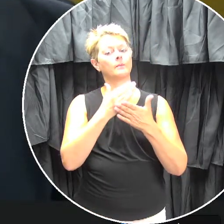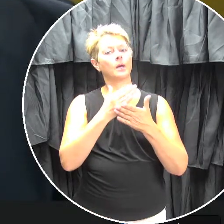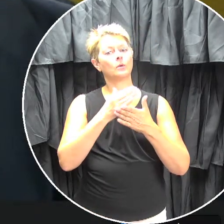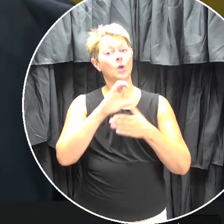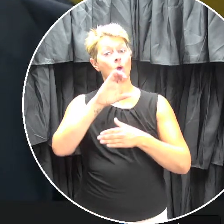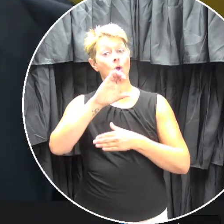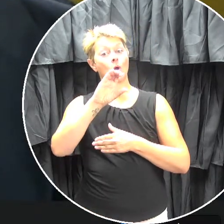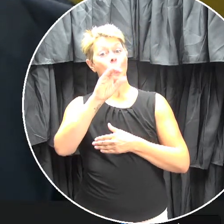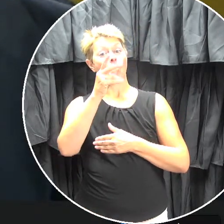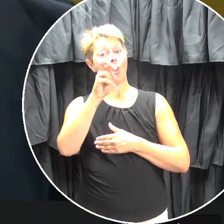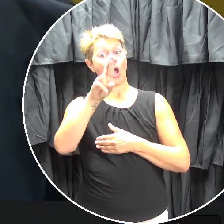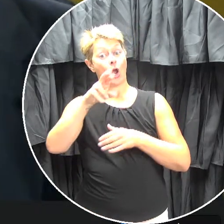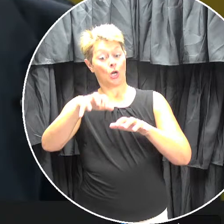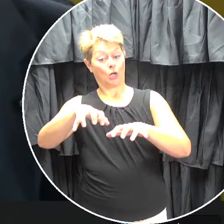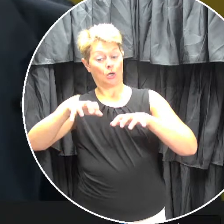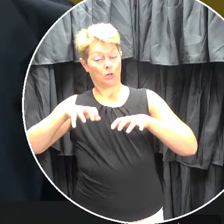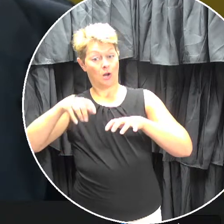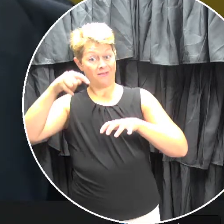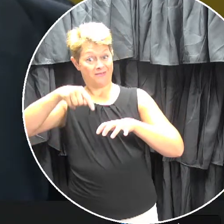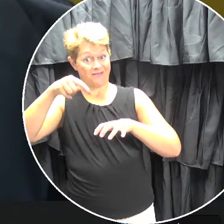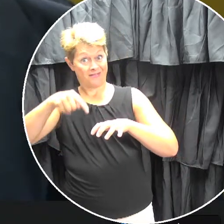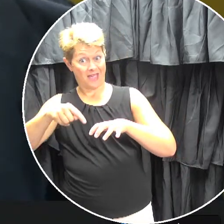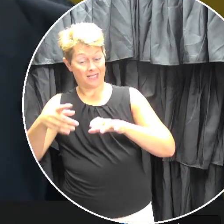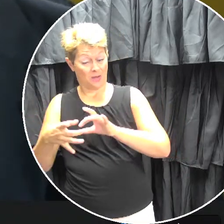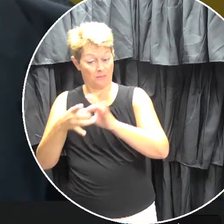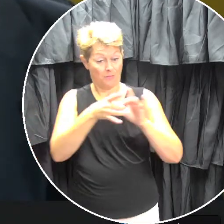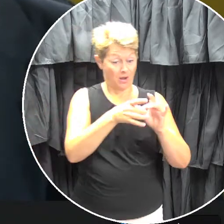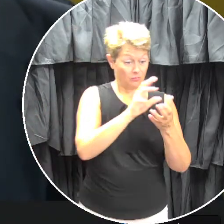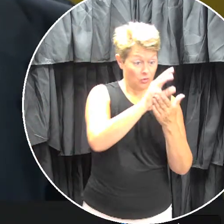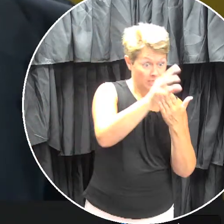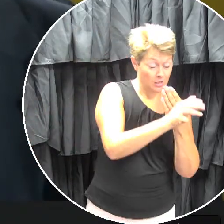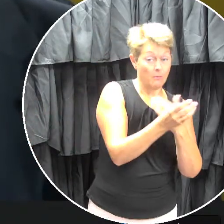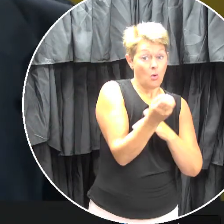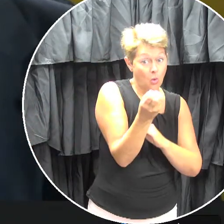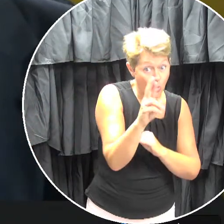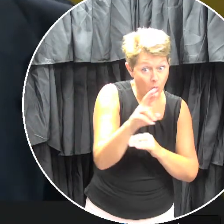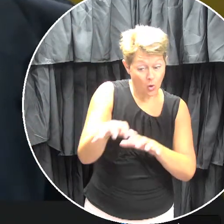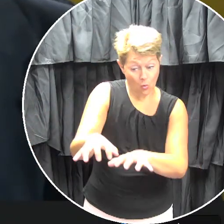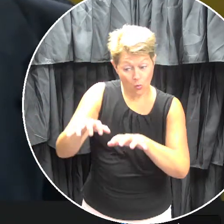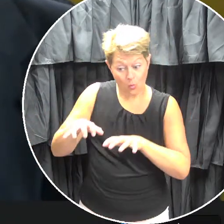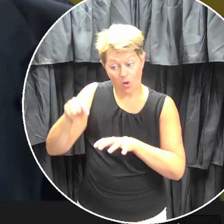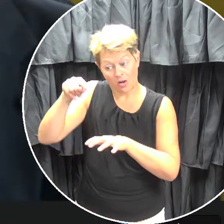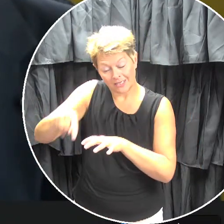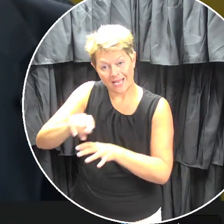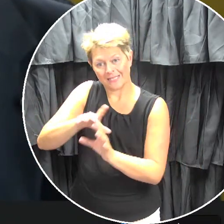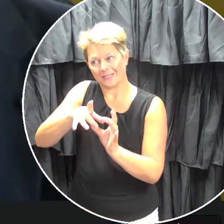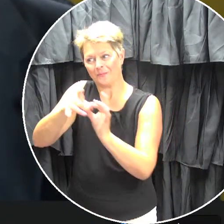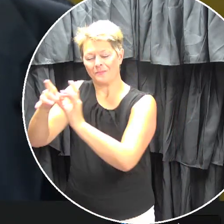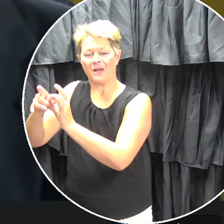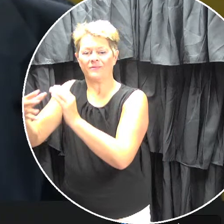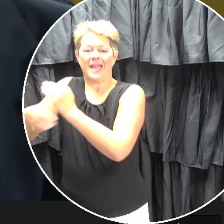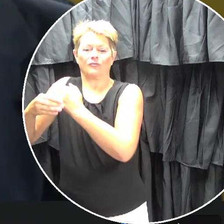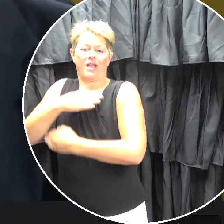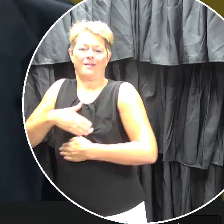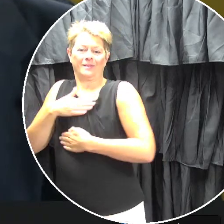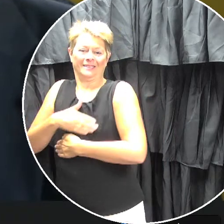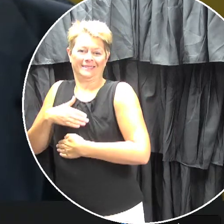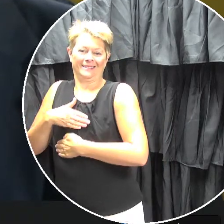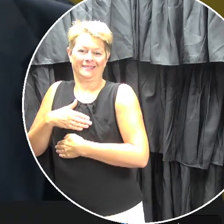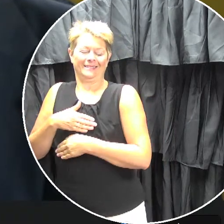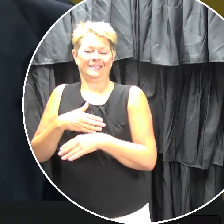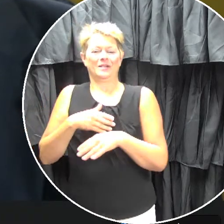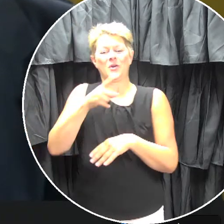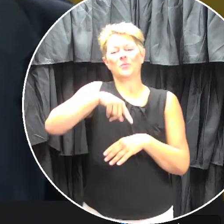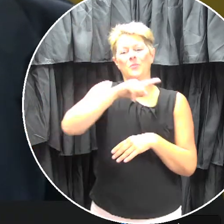choir that is extracurricular and choir that is part of our curricular programming. So in the document, and we had a great dialogue with our Special